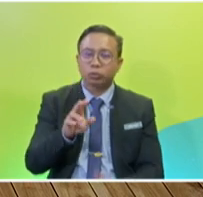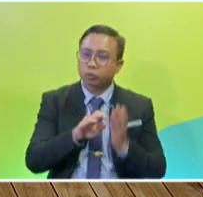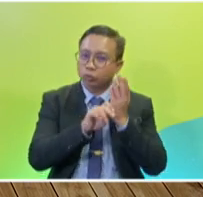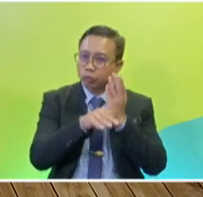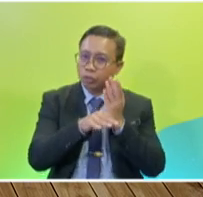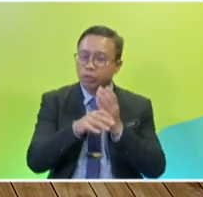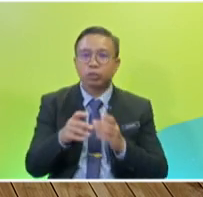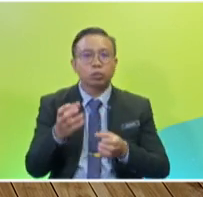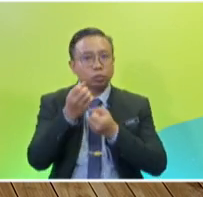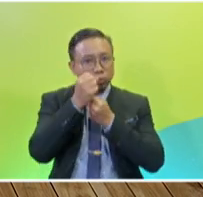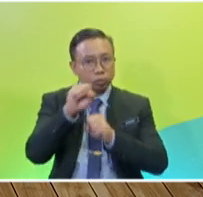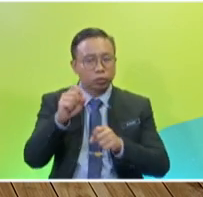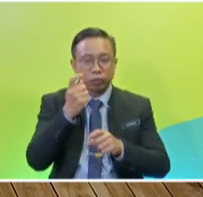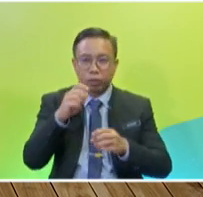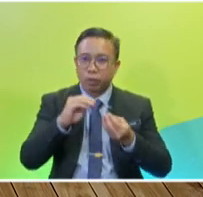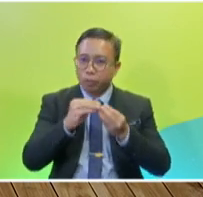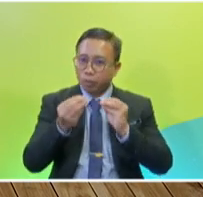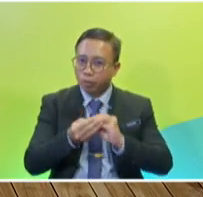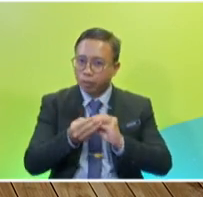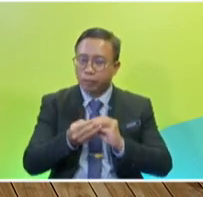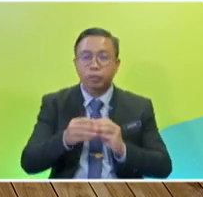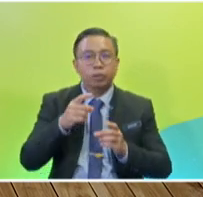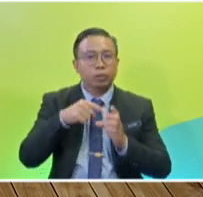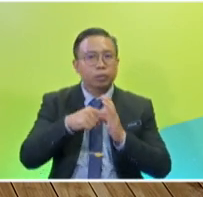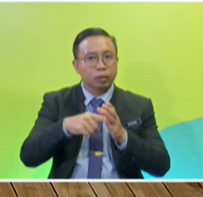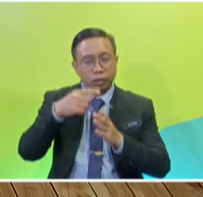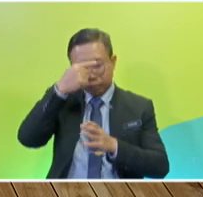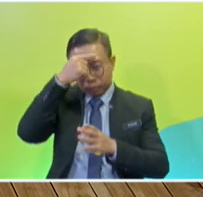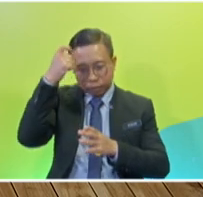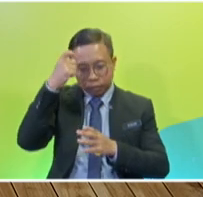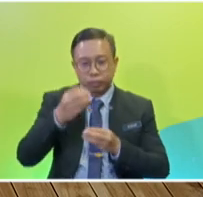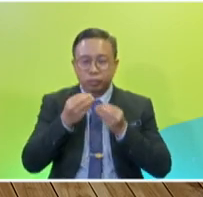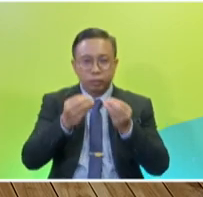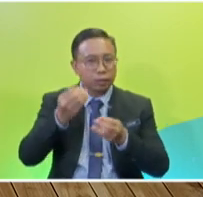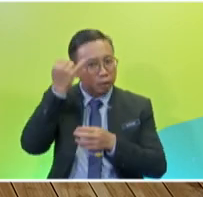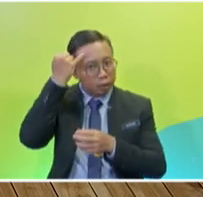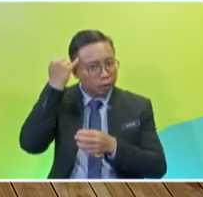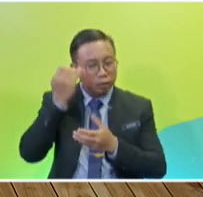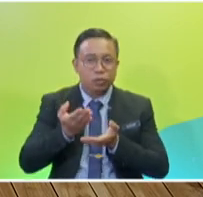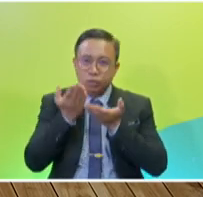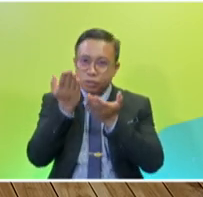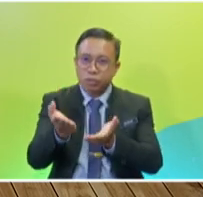to solve the problem mentioned by black by giving ideas, to suggest how to